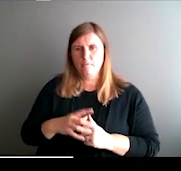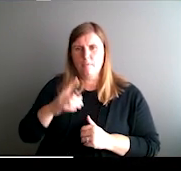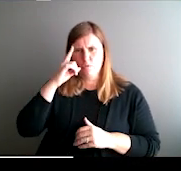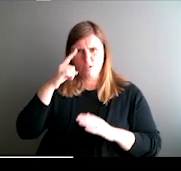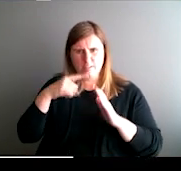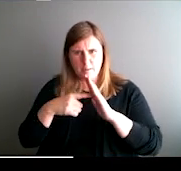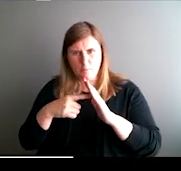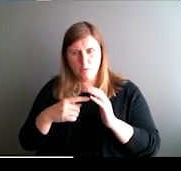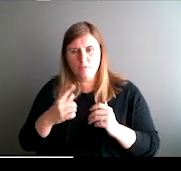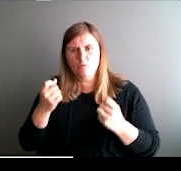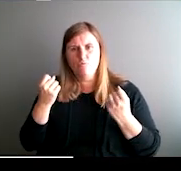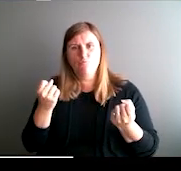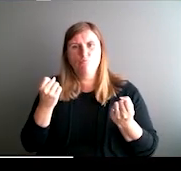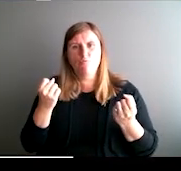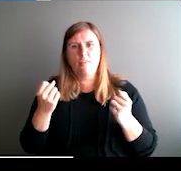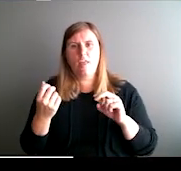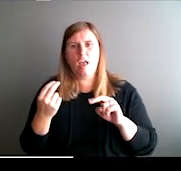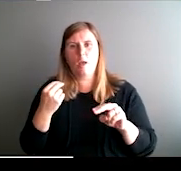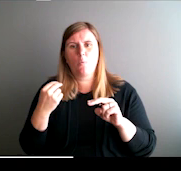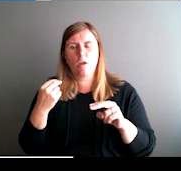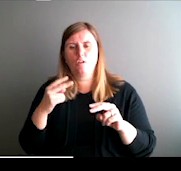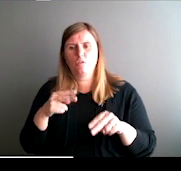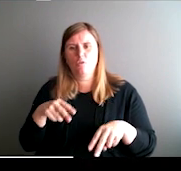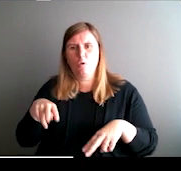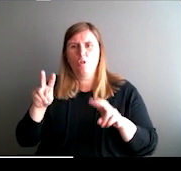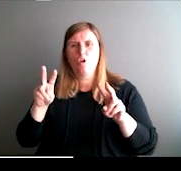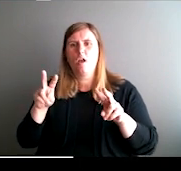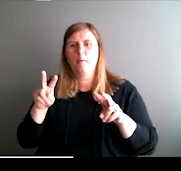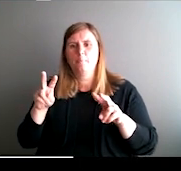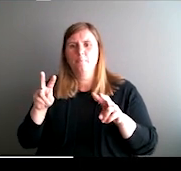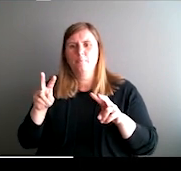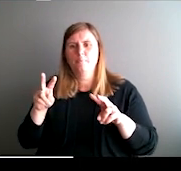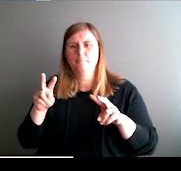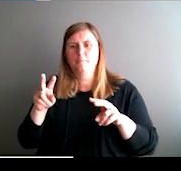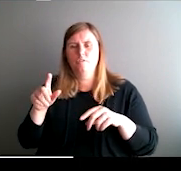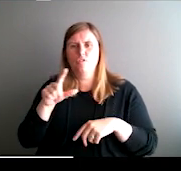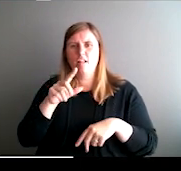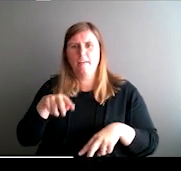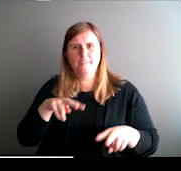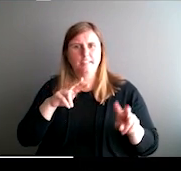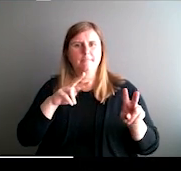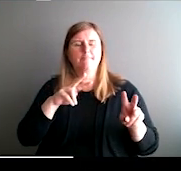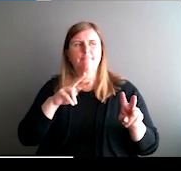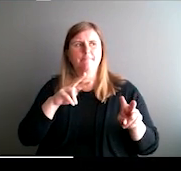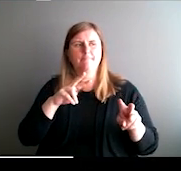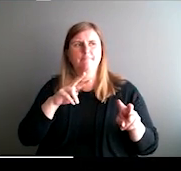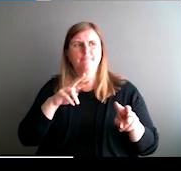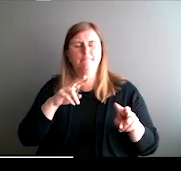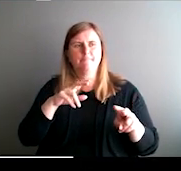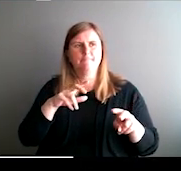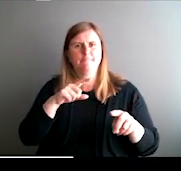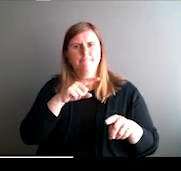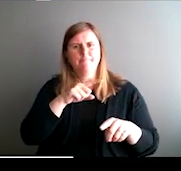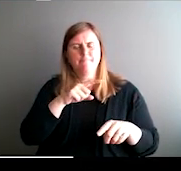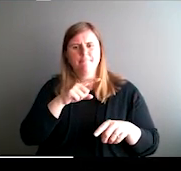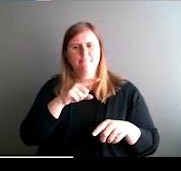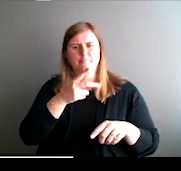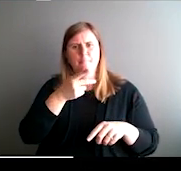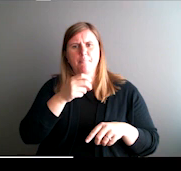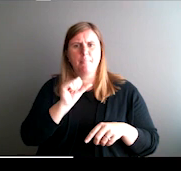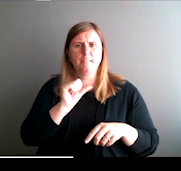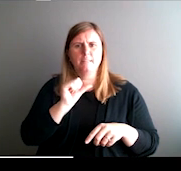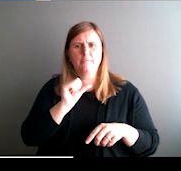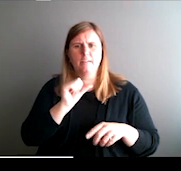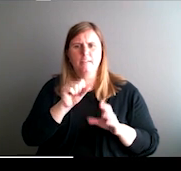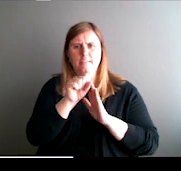You're driving down the highway and you look up to your left, and there on the left is one of